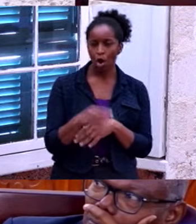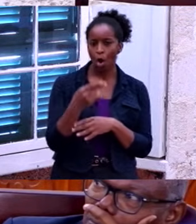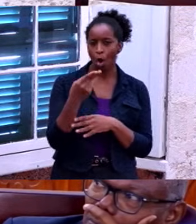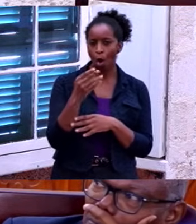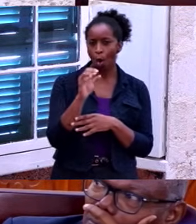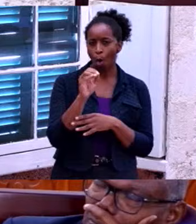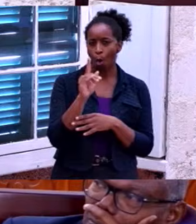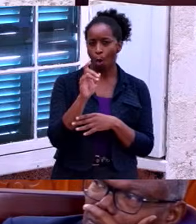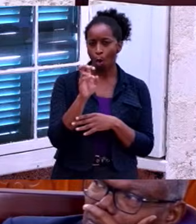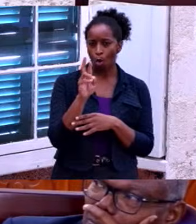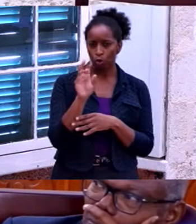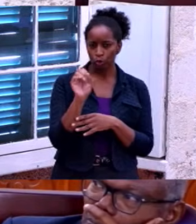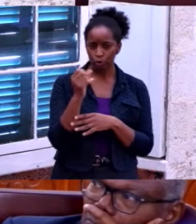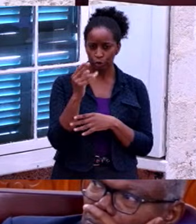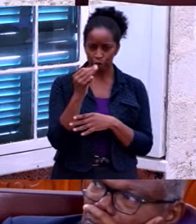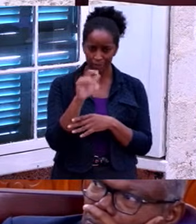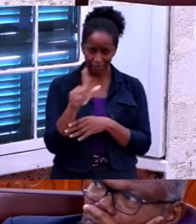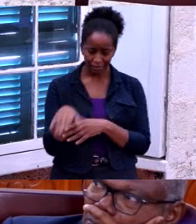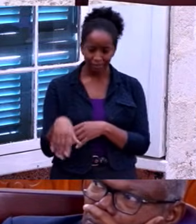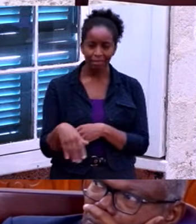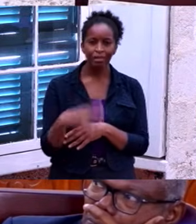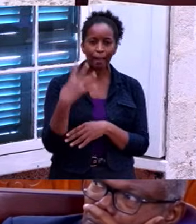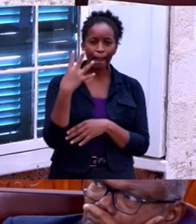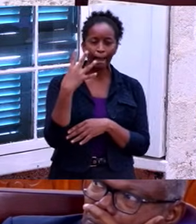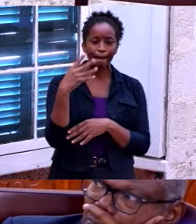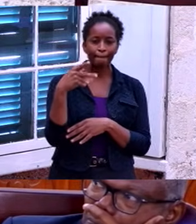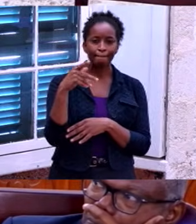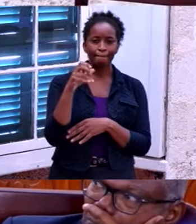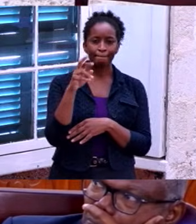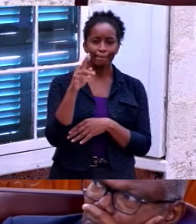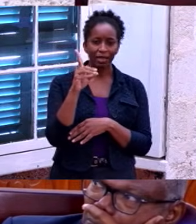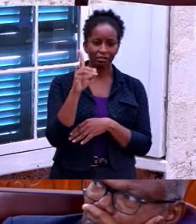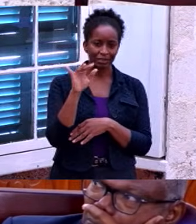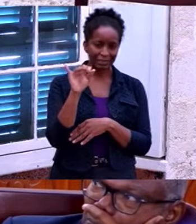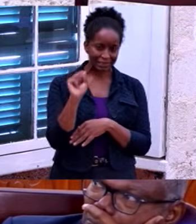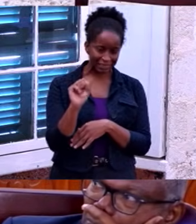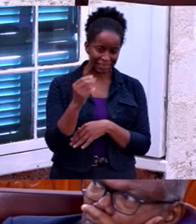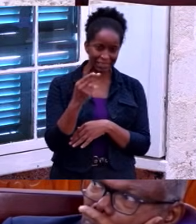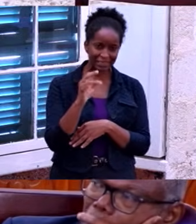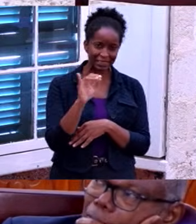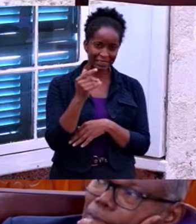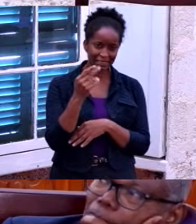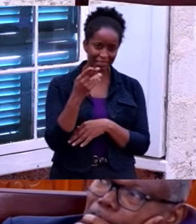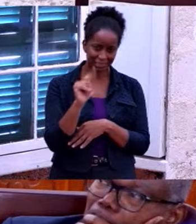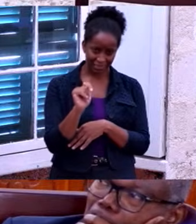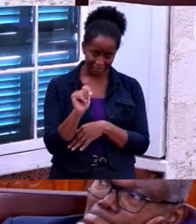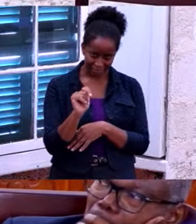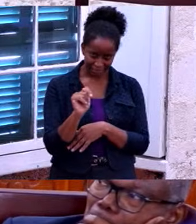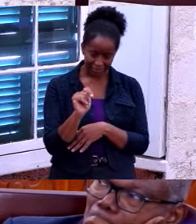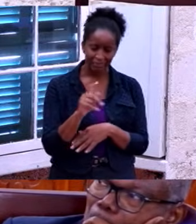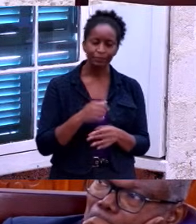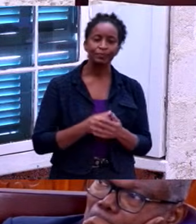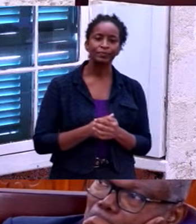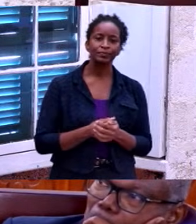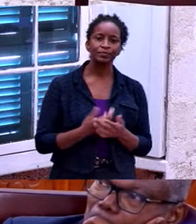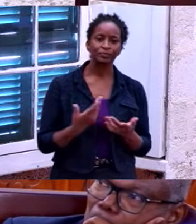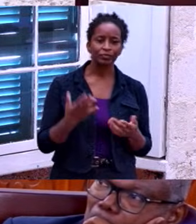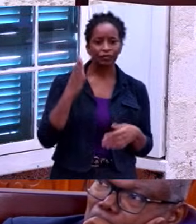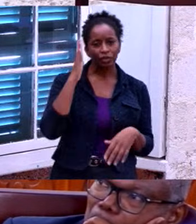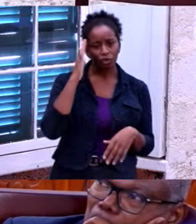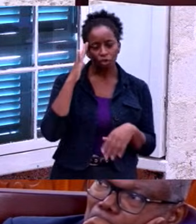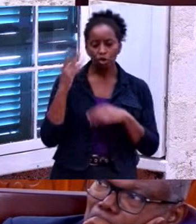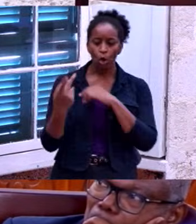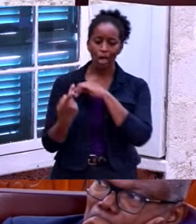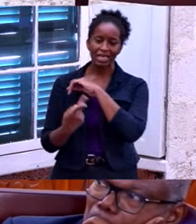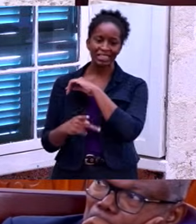Paradise Heights, and going northward toward Redmond Village. You have St. Philip North and South. Well, I don't know the boundaries as